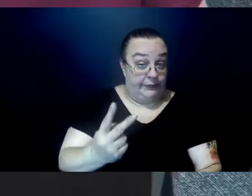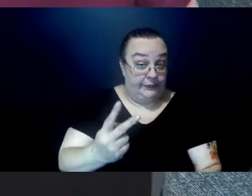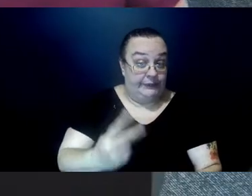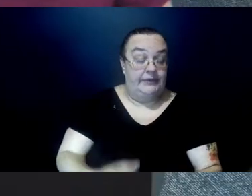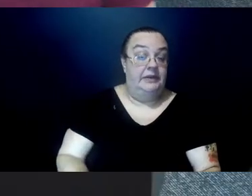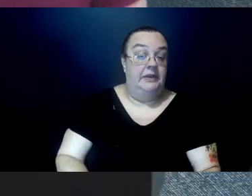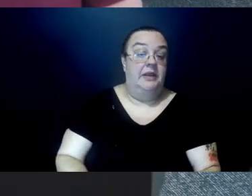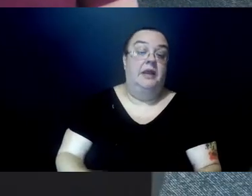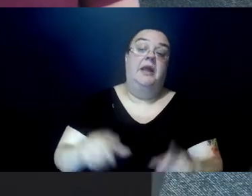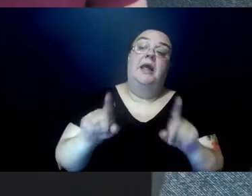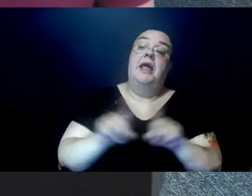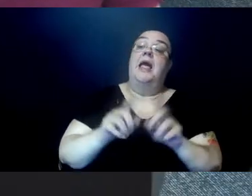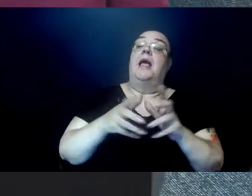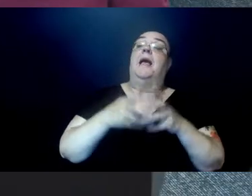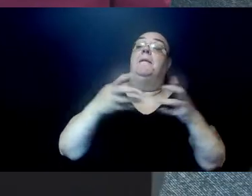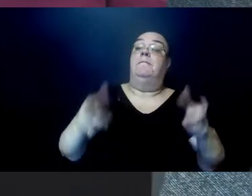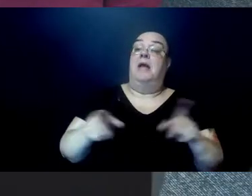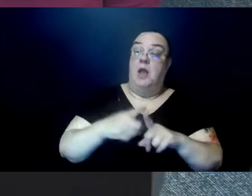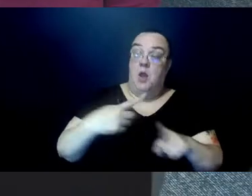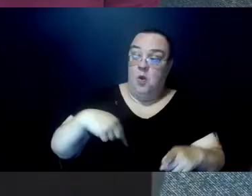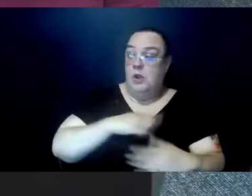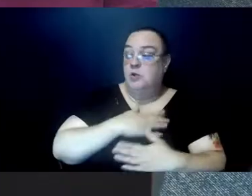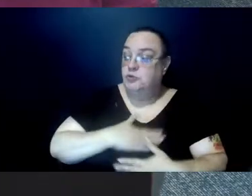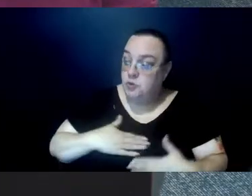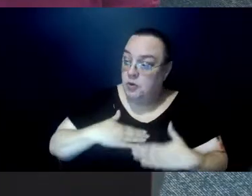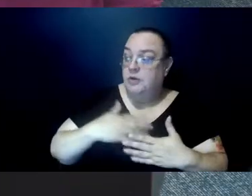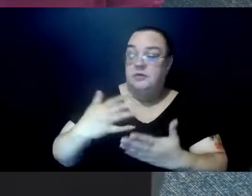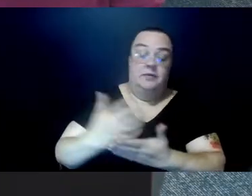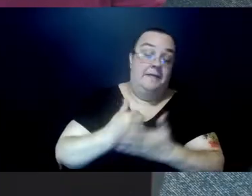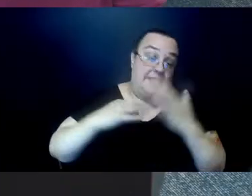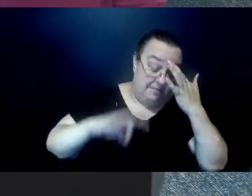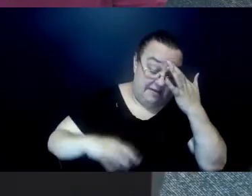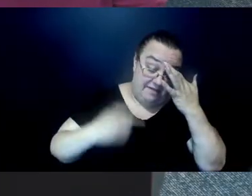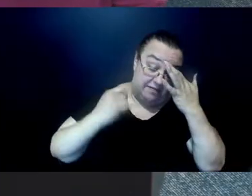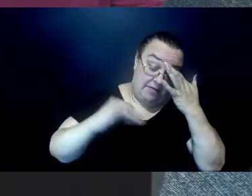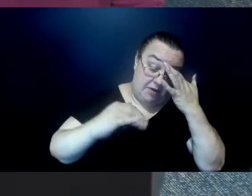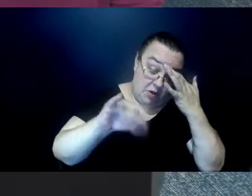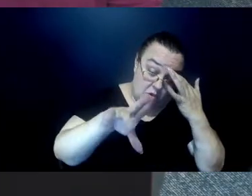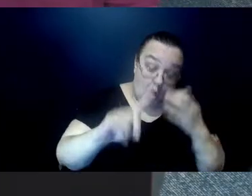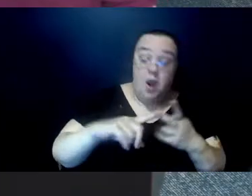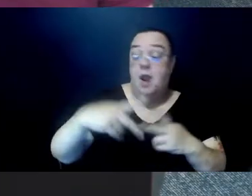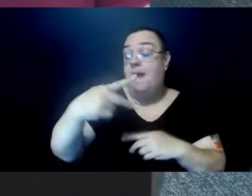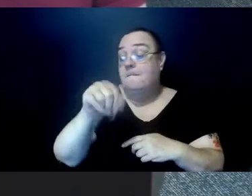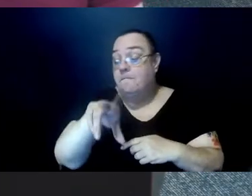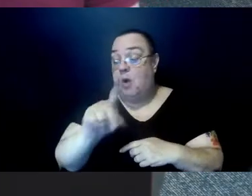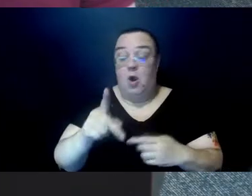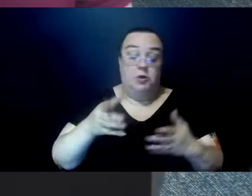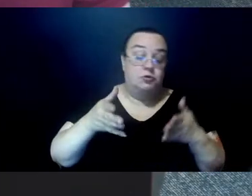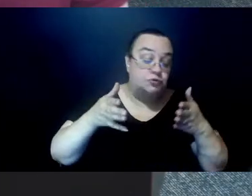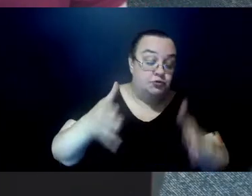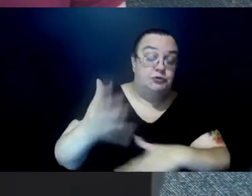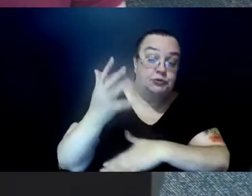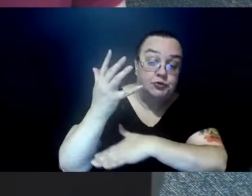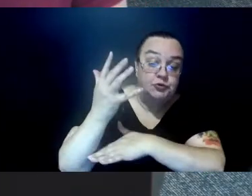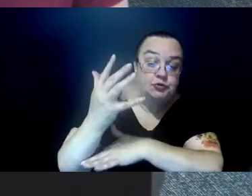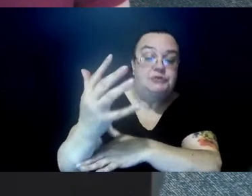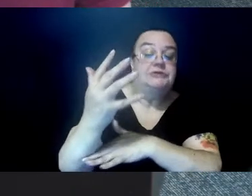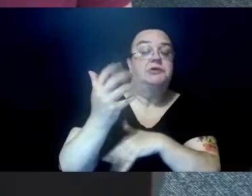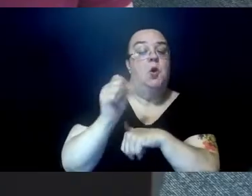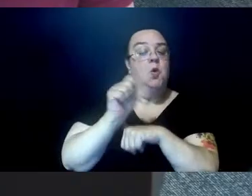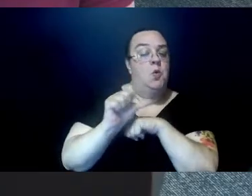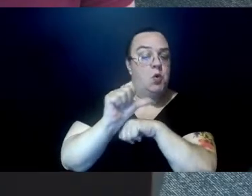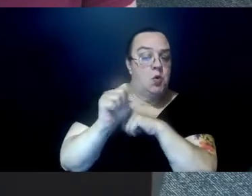As much as we enjoy and reap the benefits of our yard, park, and street trees and work towards their increase,